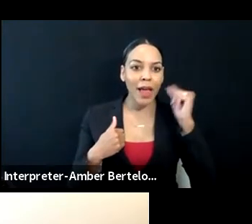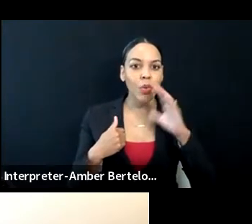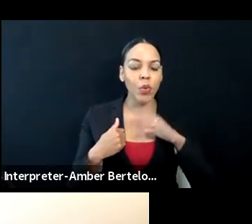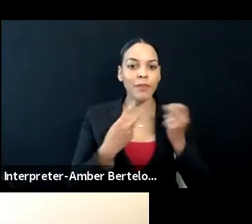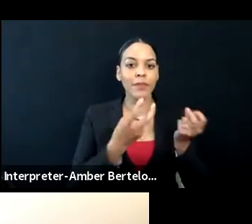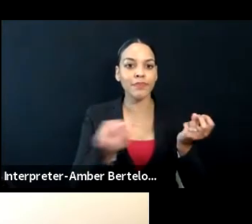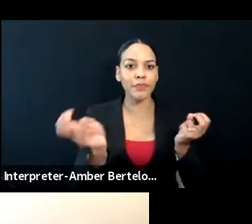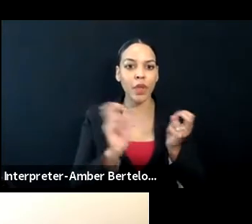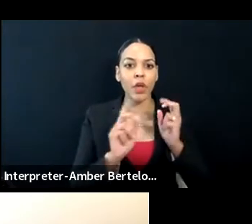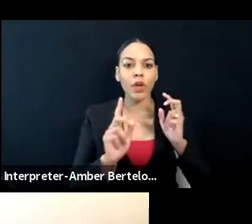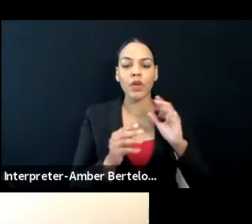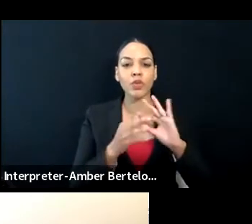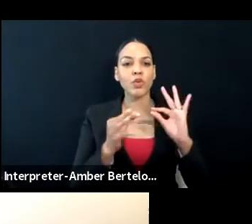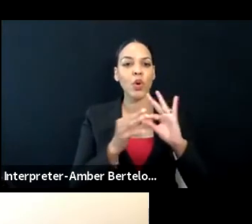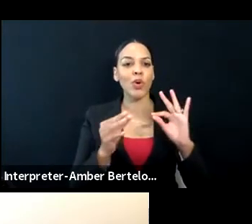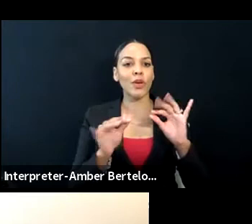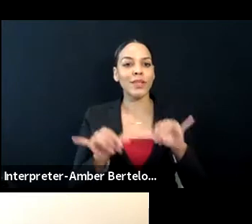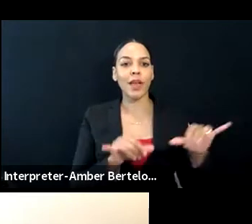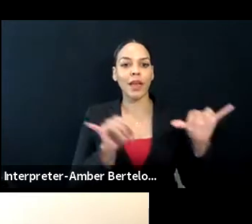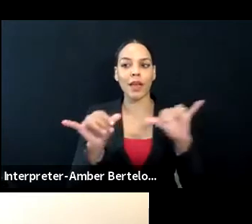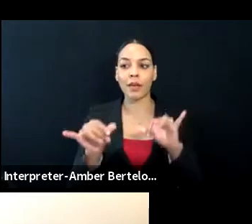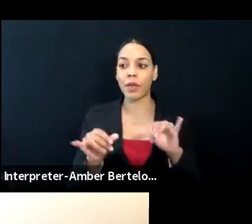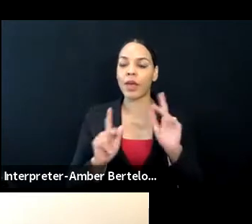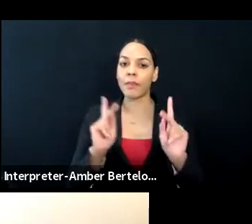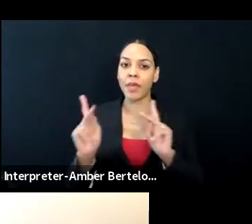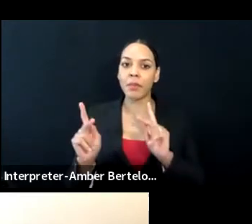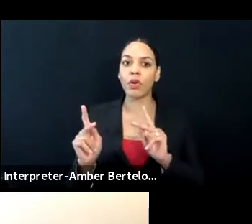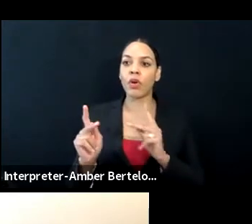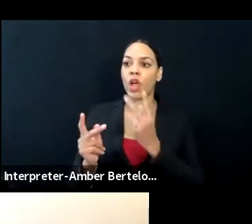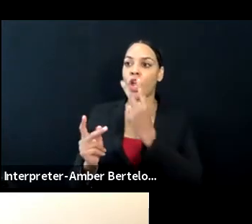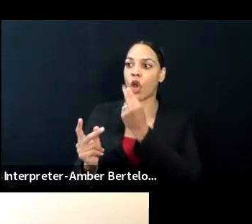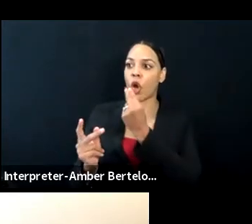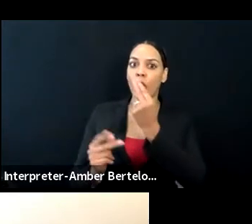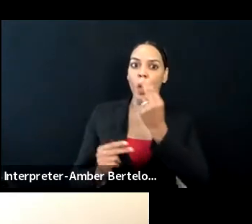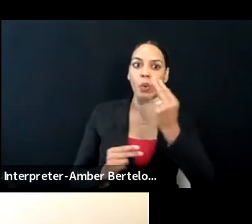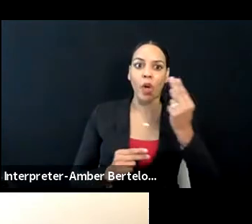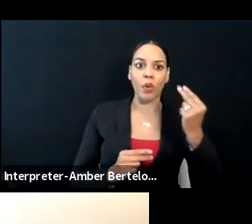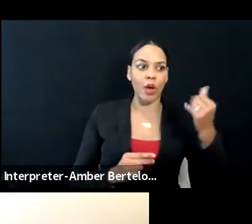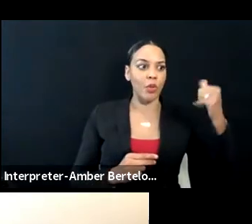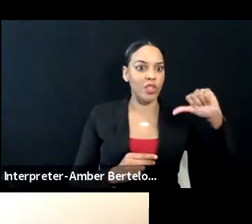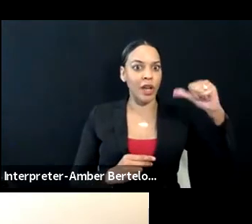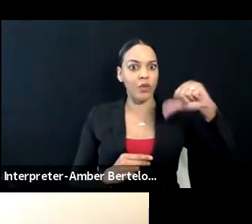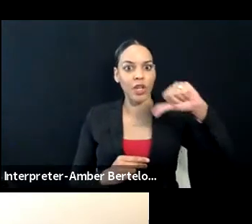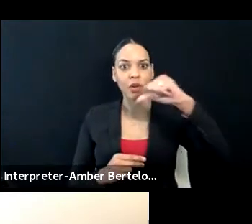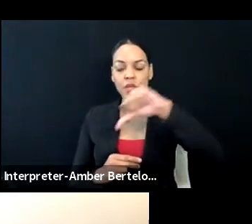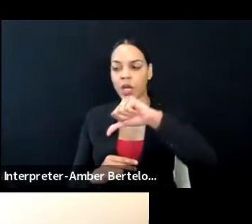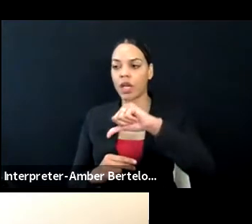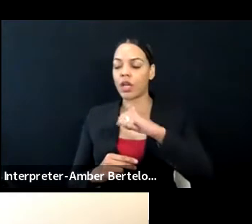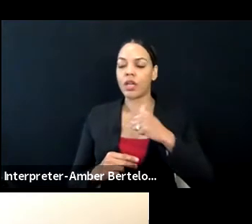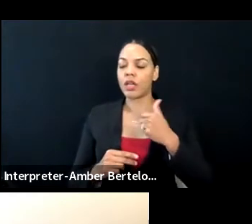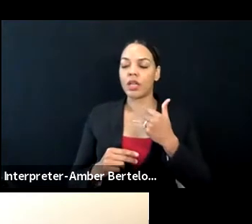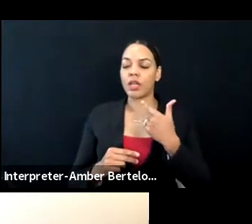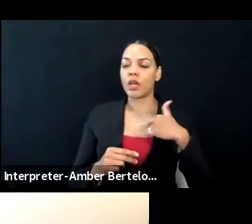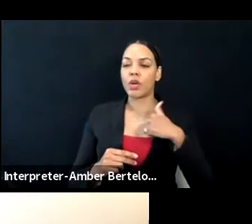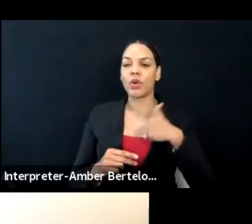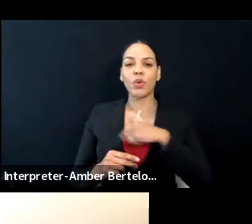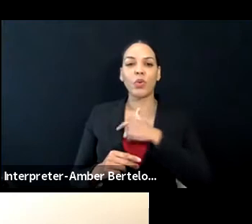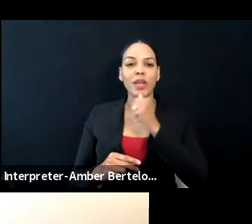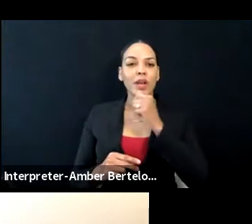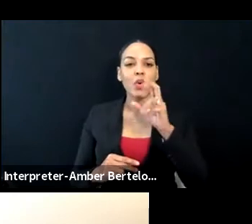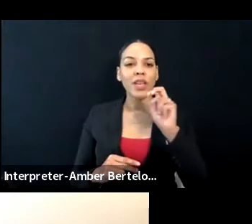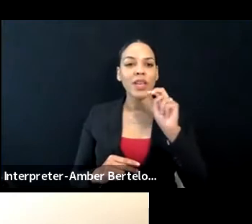same, that, you know, we're rejected over and over and over again to the point where we don't even petition to get into